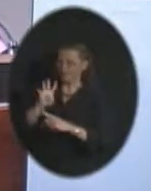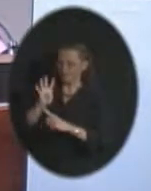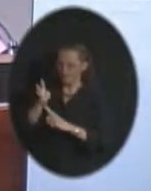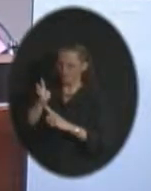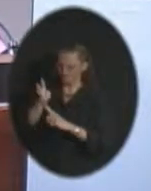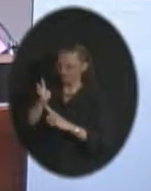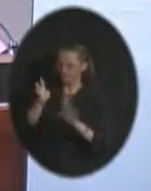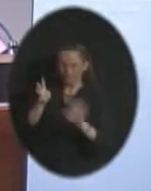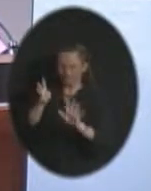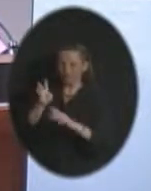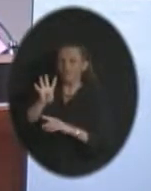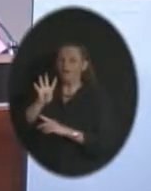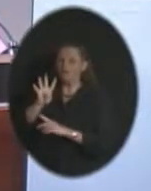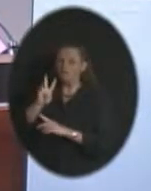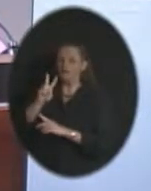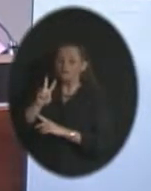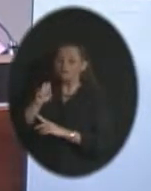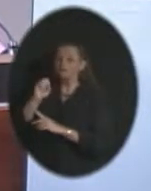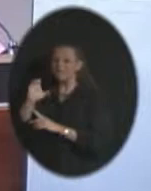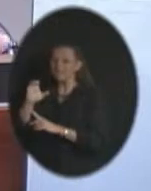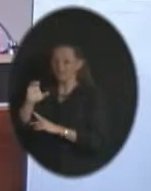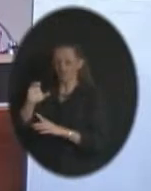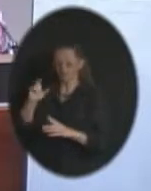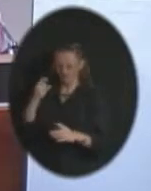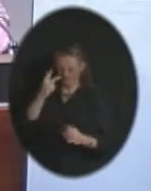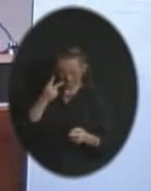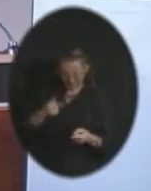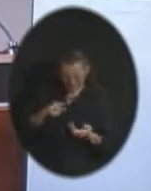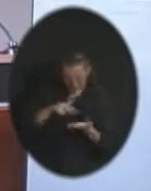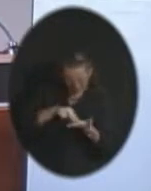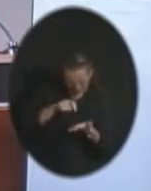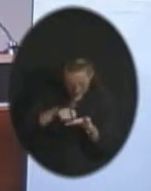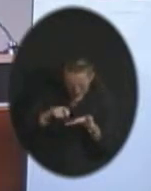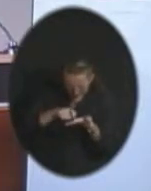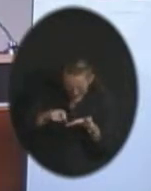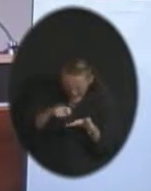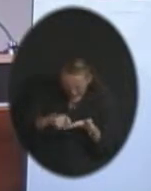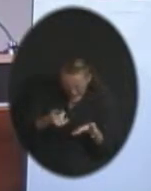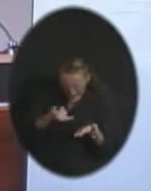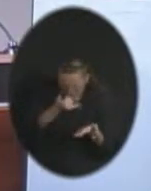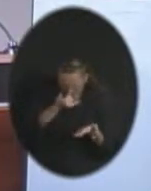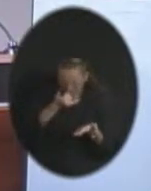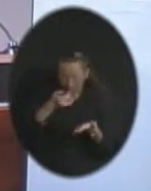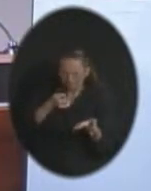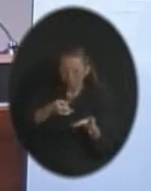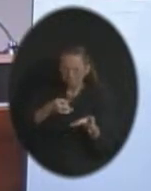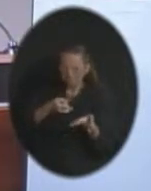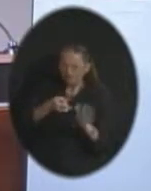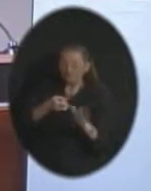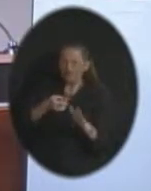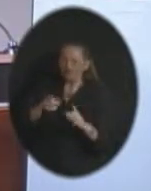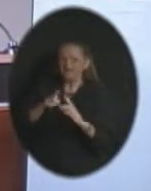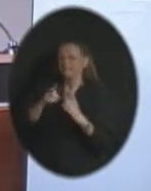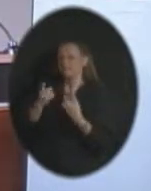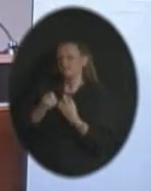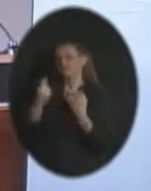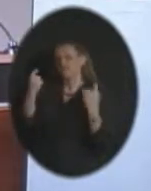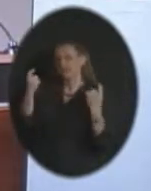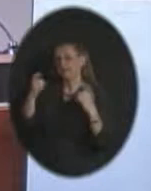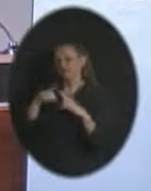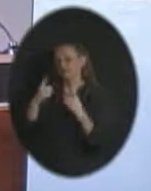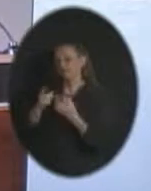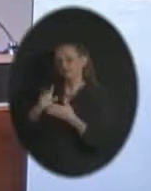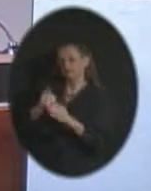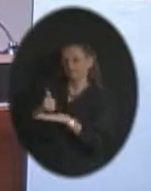minutes. 42 seconds. You should see what it says here. This is by our district athletic director, so we'll